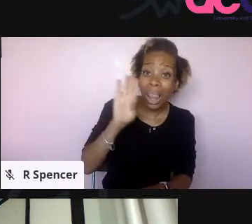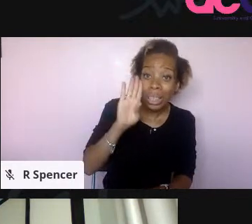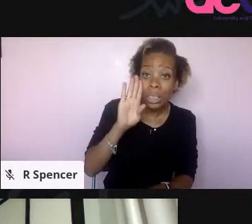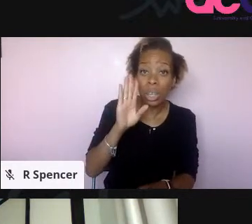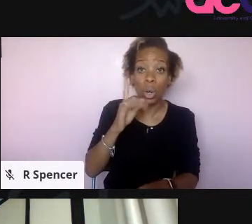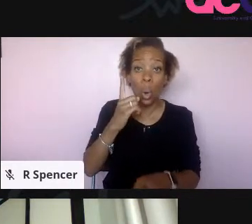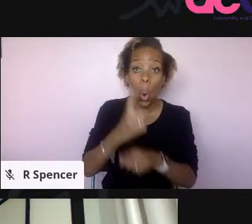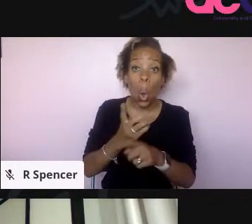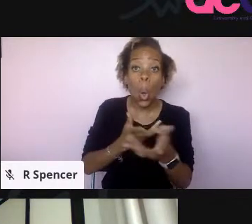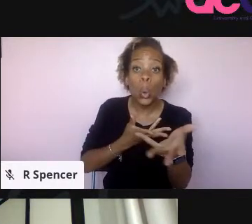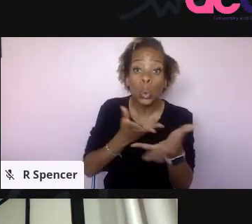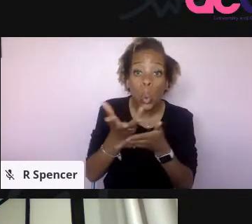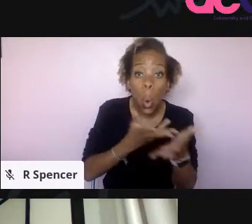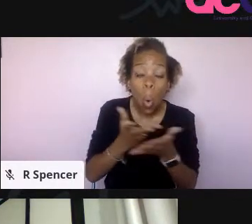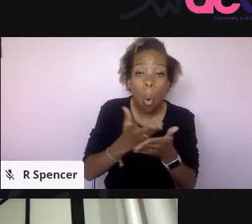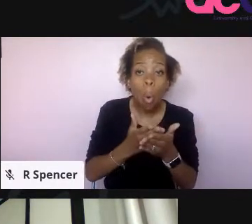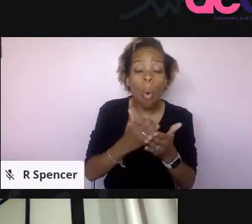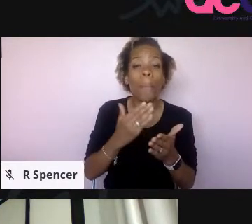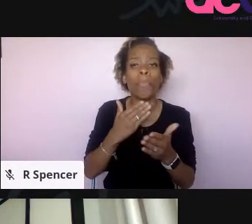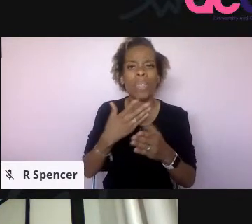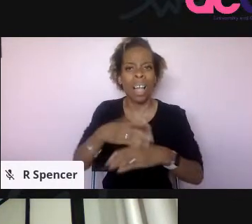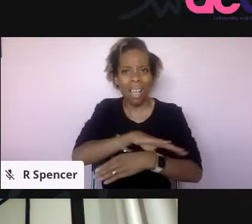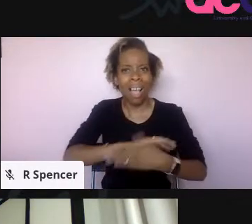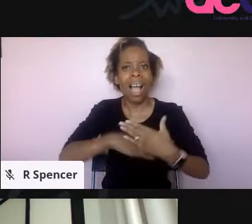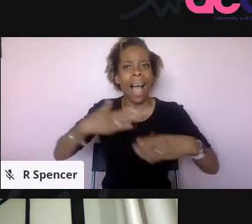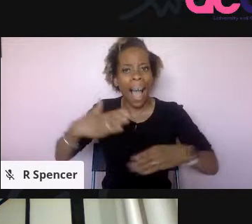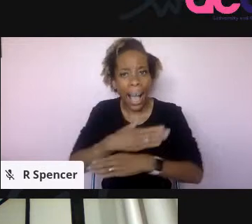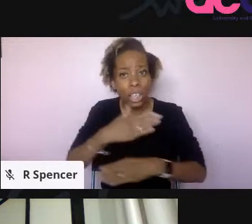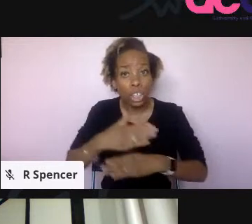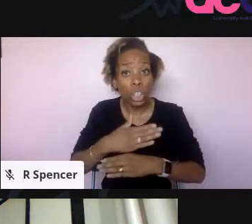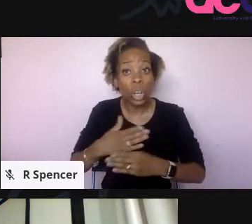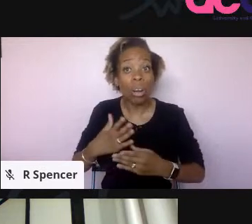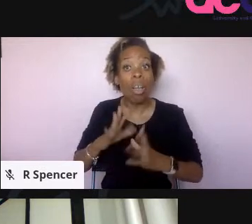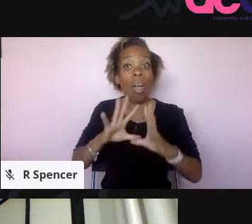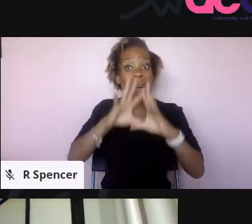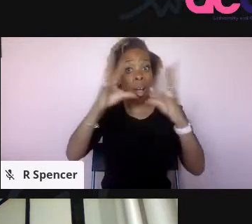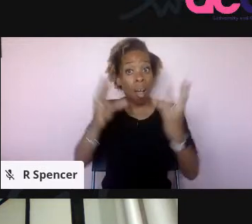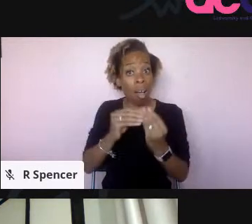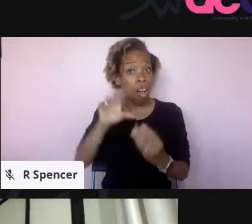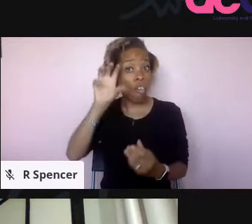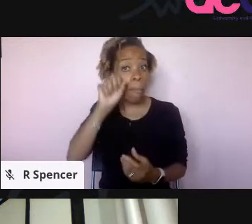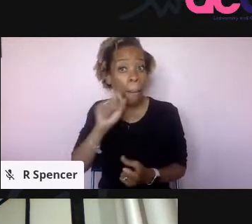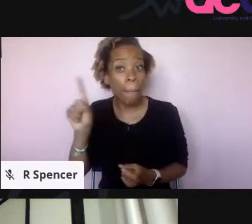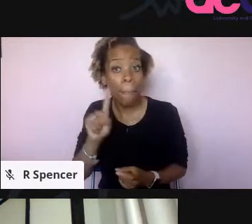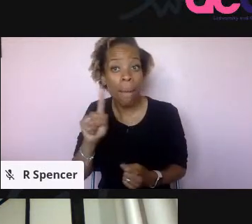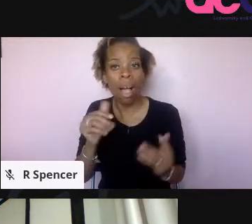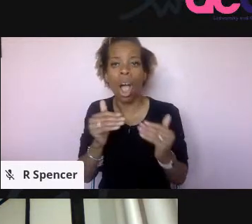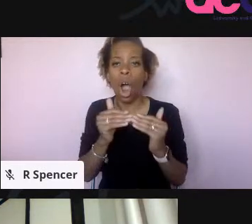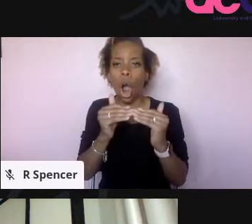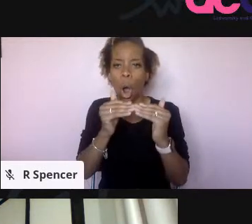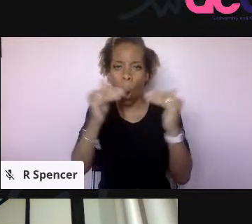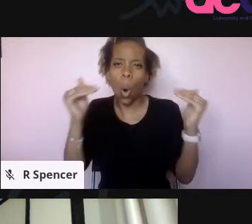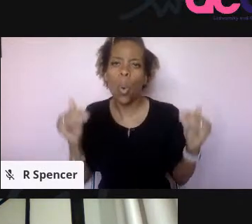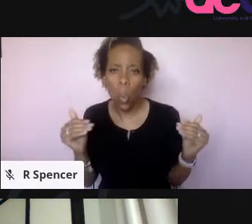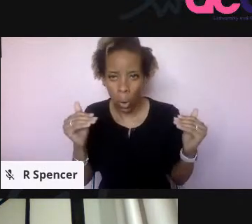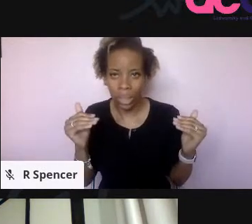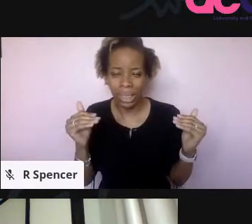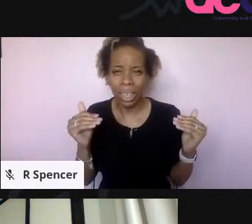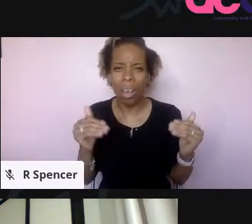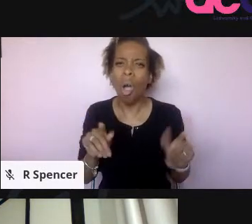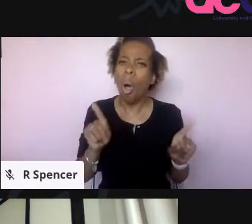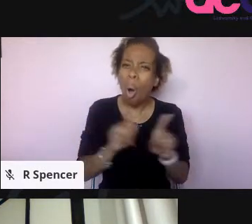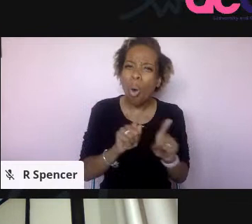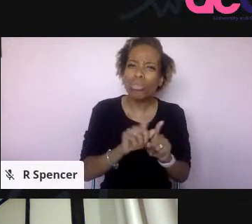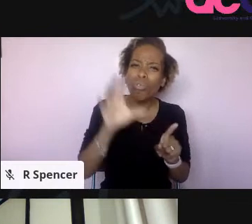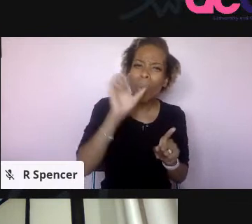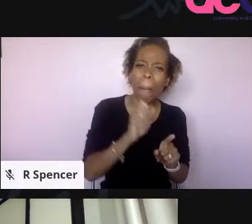through an equality lens. But at the same time, think about the students and the curriculum, decolonizing the curriculum. Think